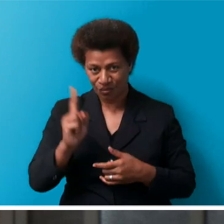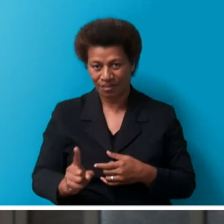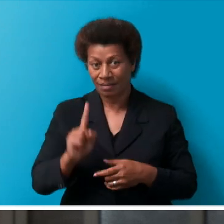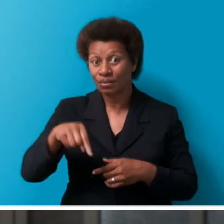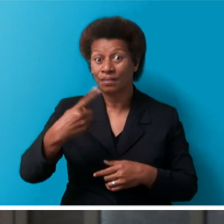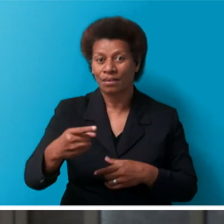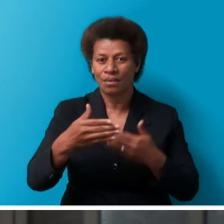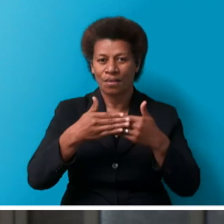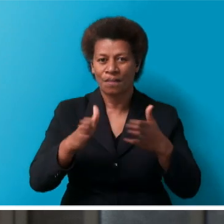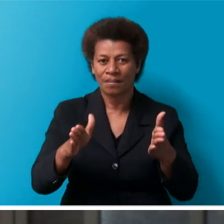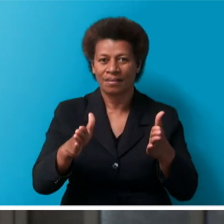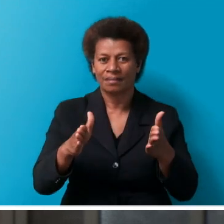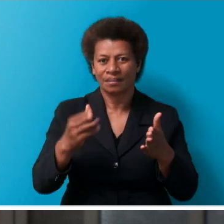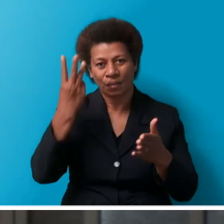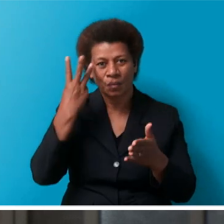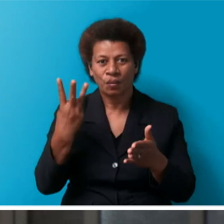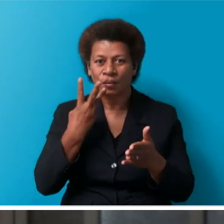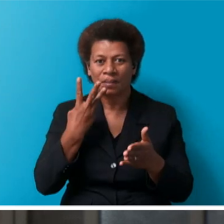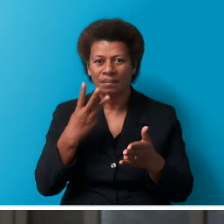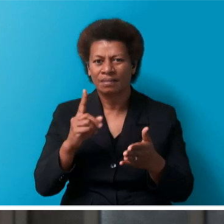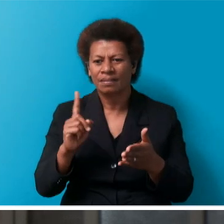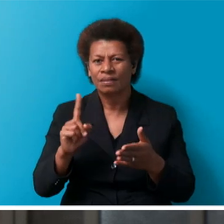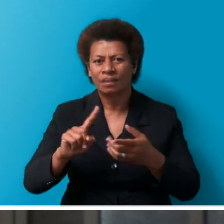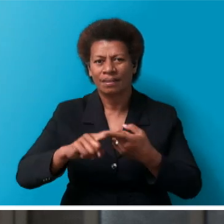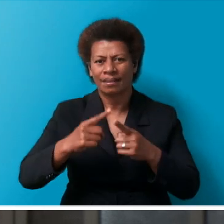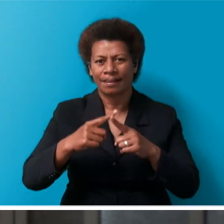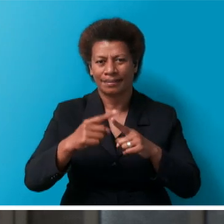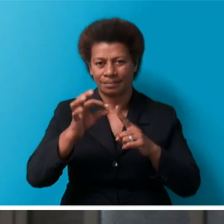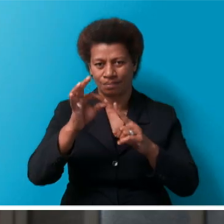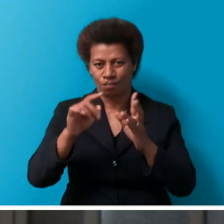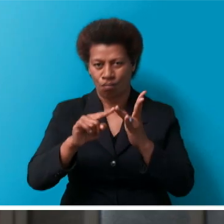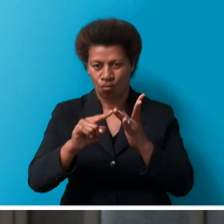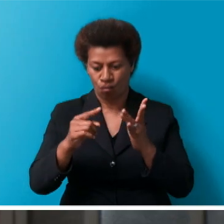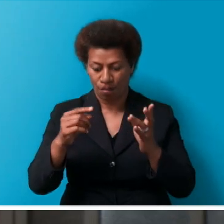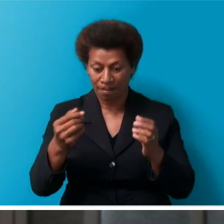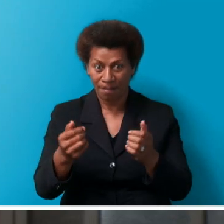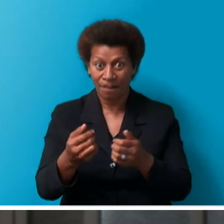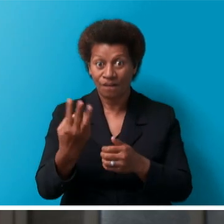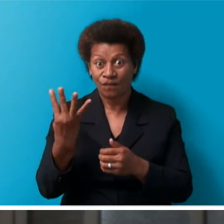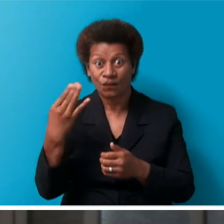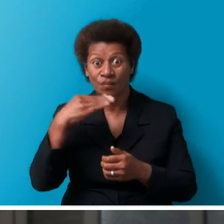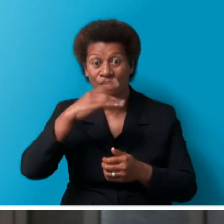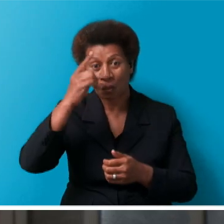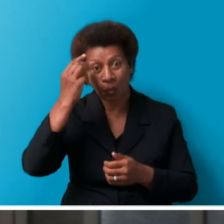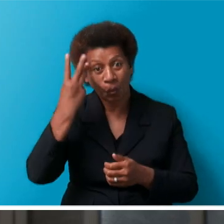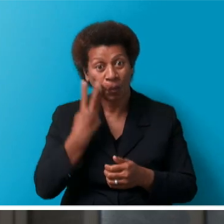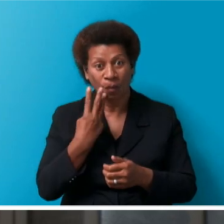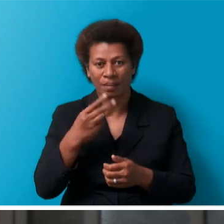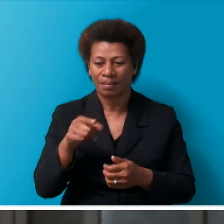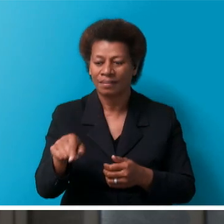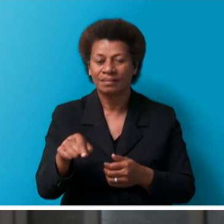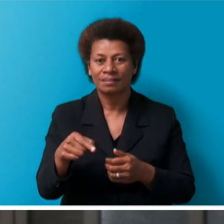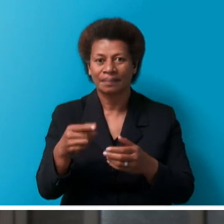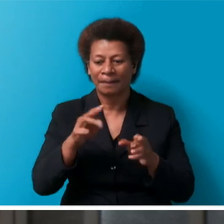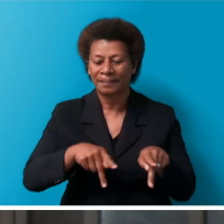opening of Women's Expo at the Vodafone Arena. 400 women are participating from around the country. I invite members of the